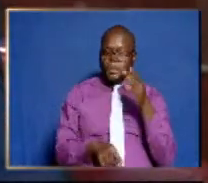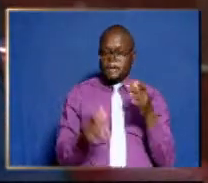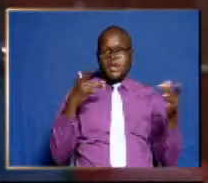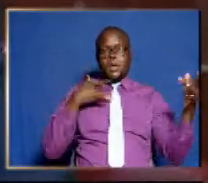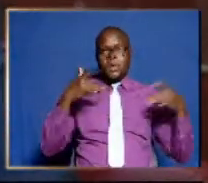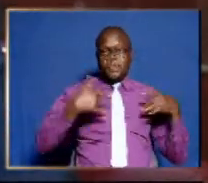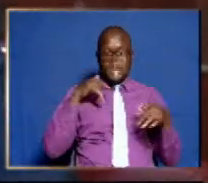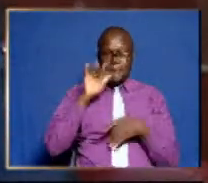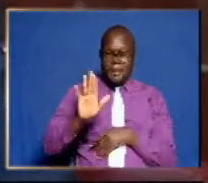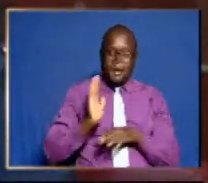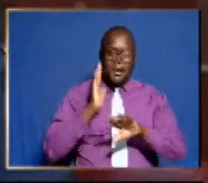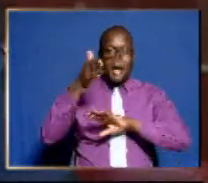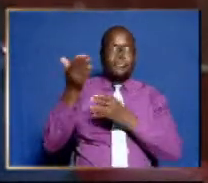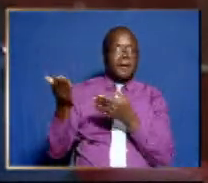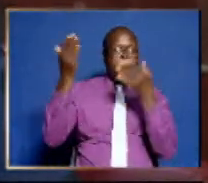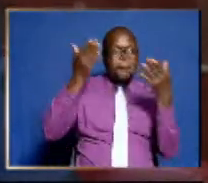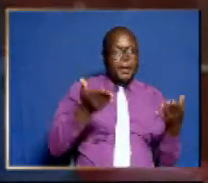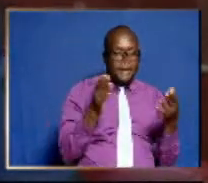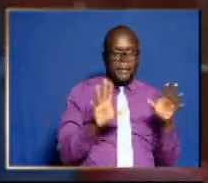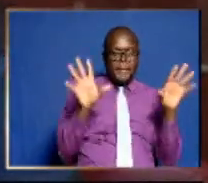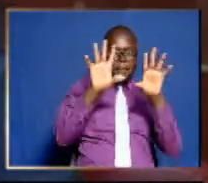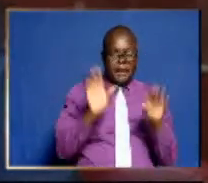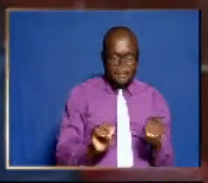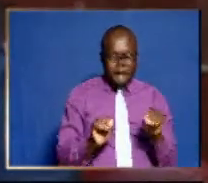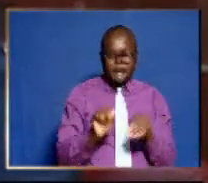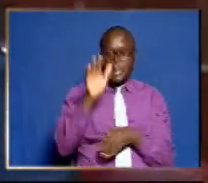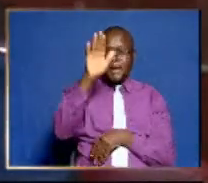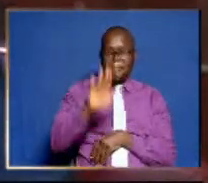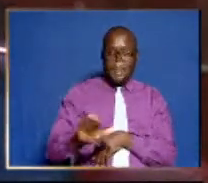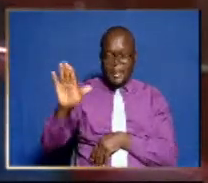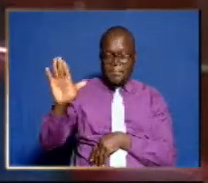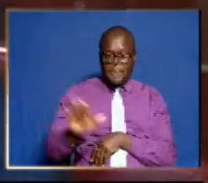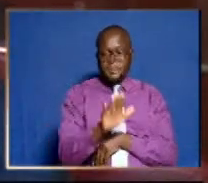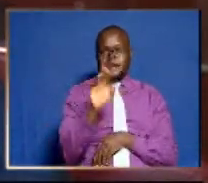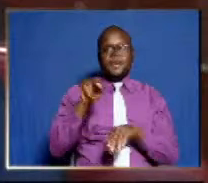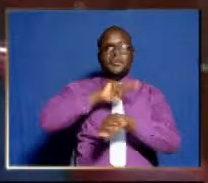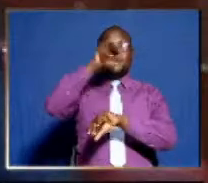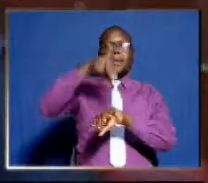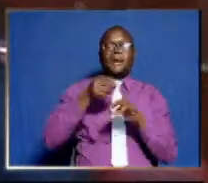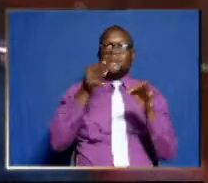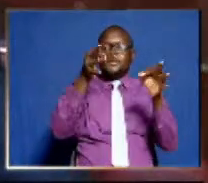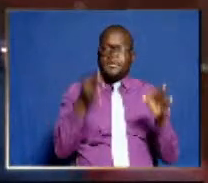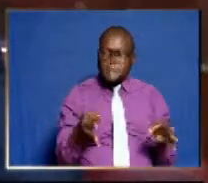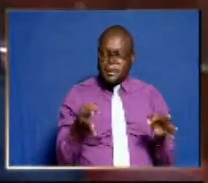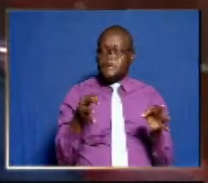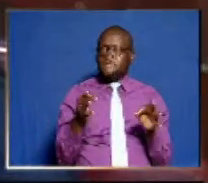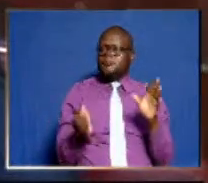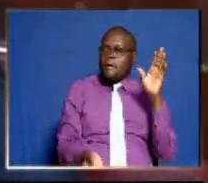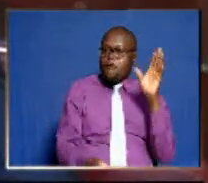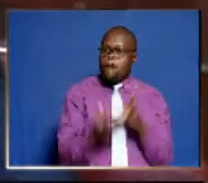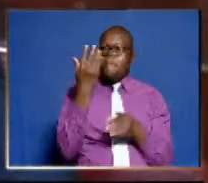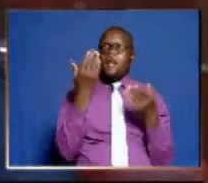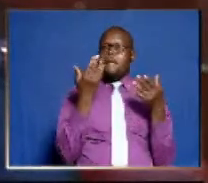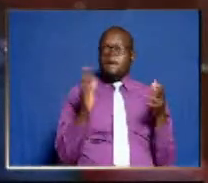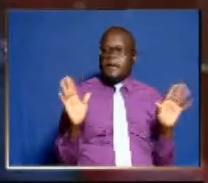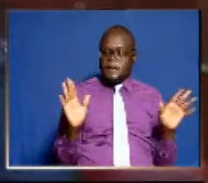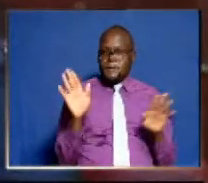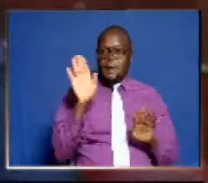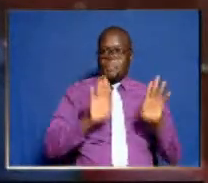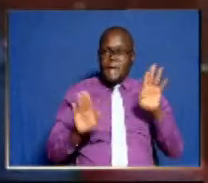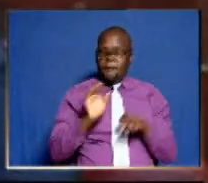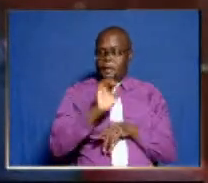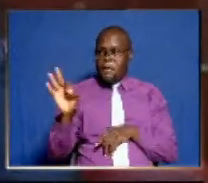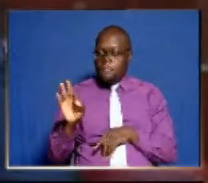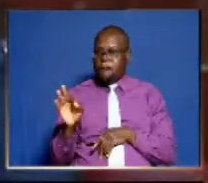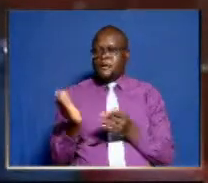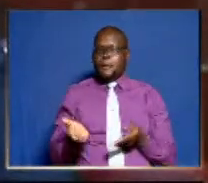concerns that after tabling of the budget in Parliament, the National Treasury has formed a perpetual habit of